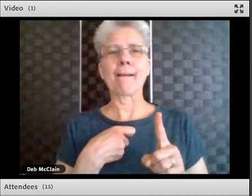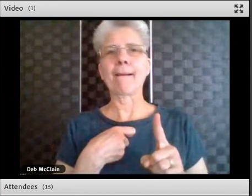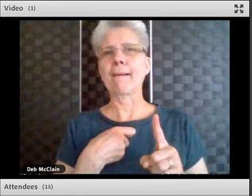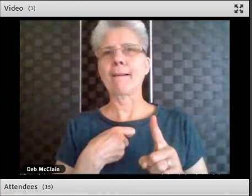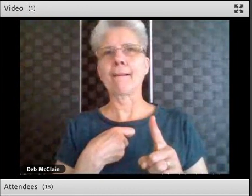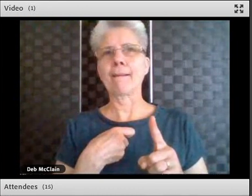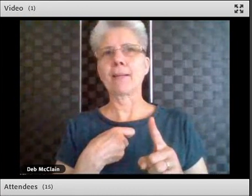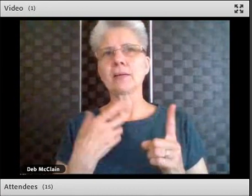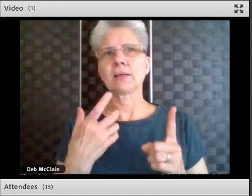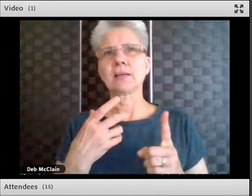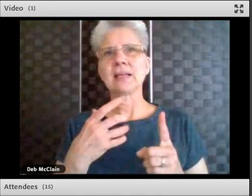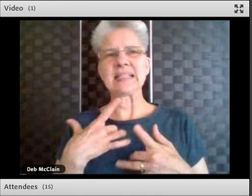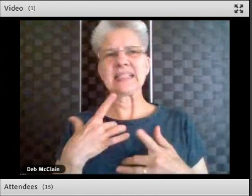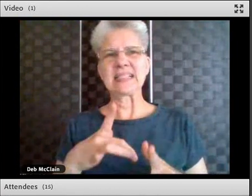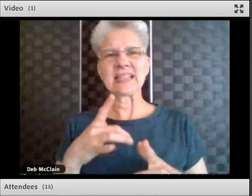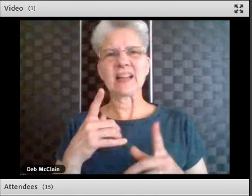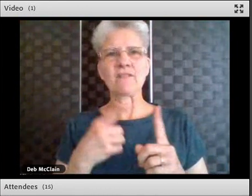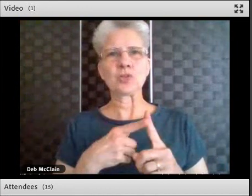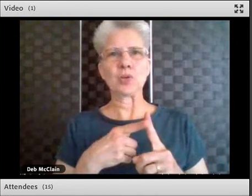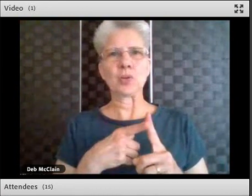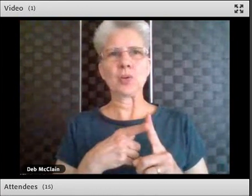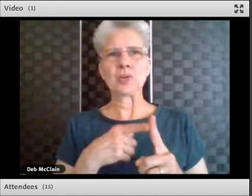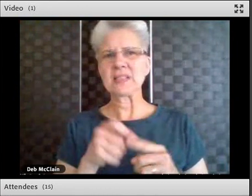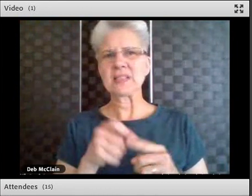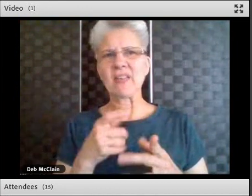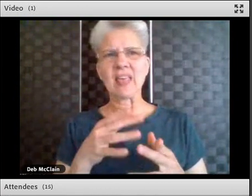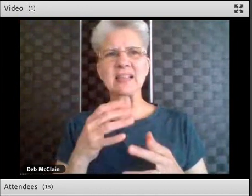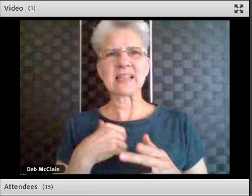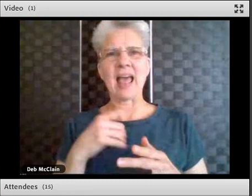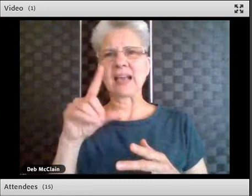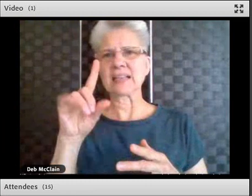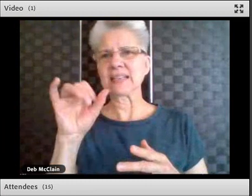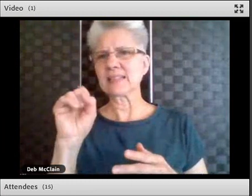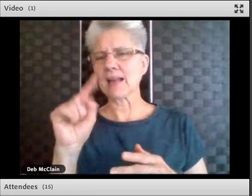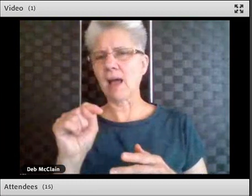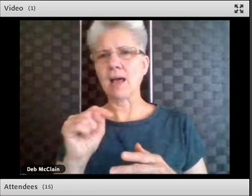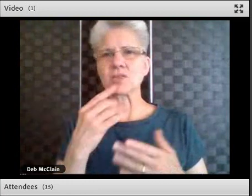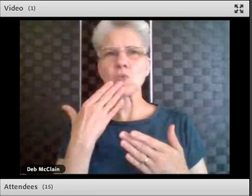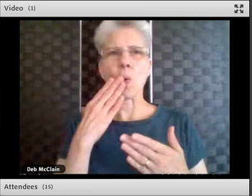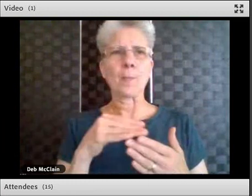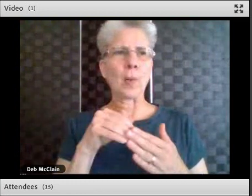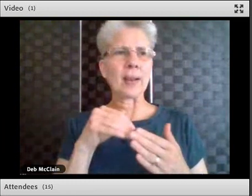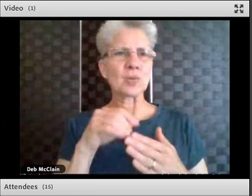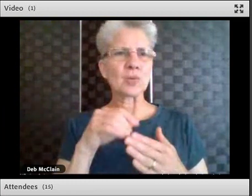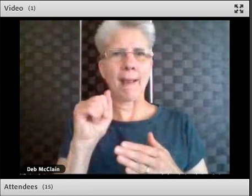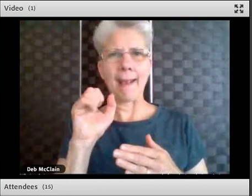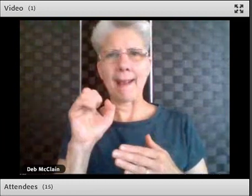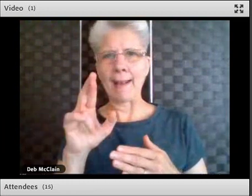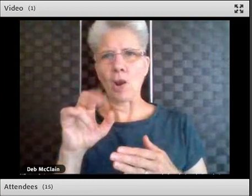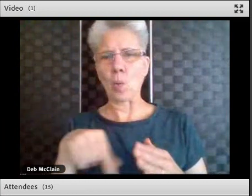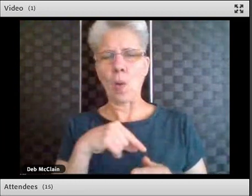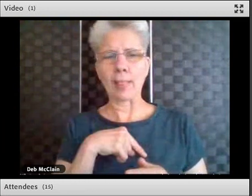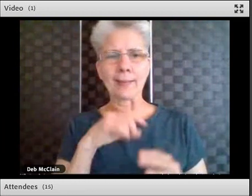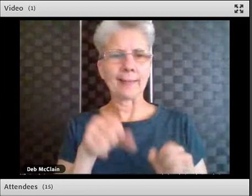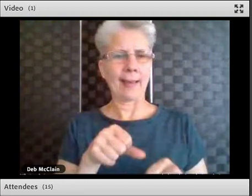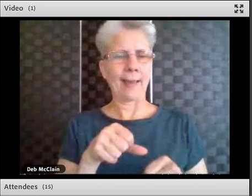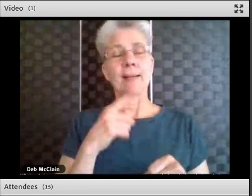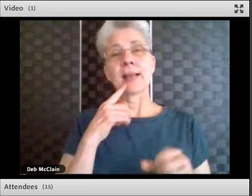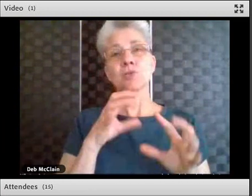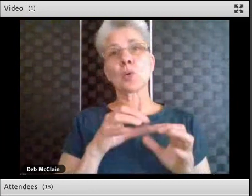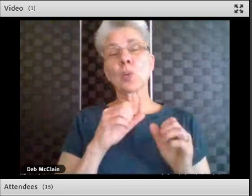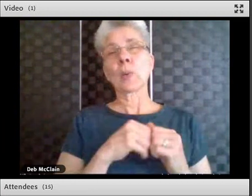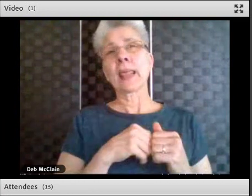sensitization to certain agents like coal or dust, or by poor indoor air quality. And it has to